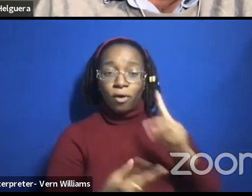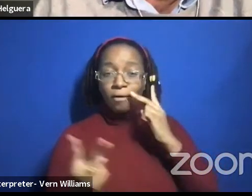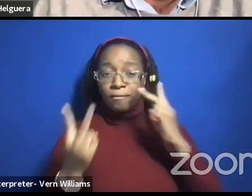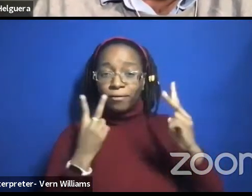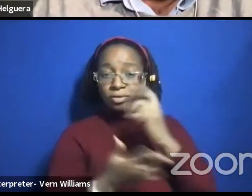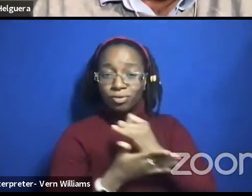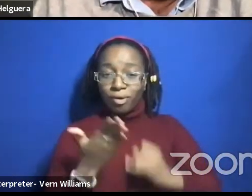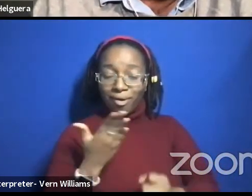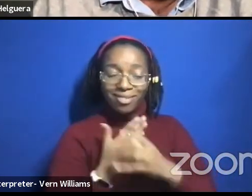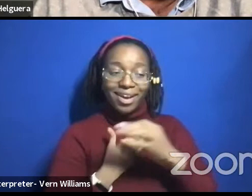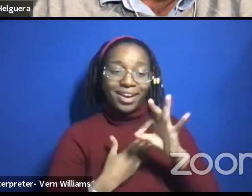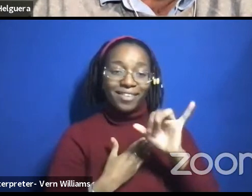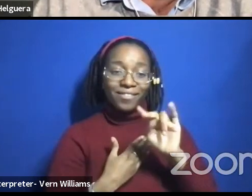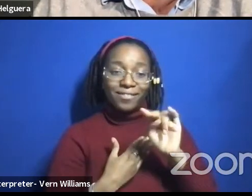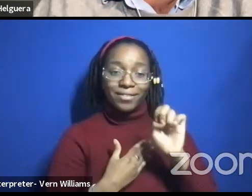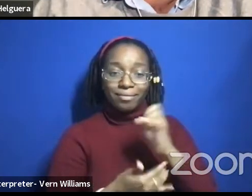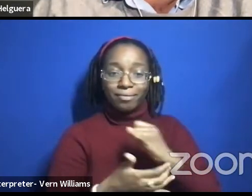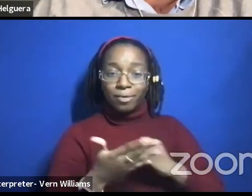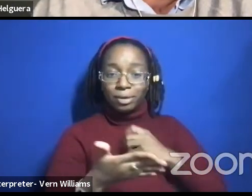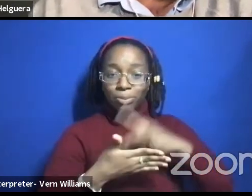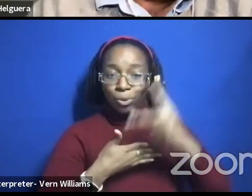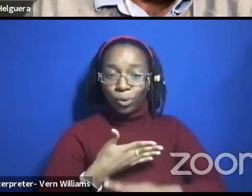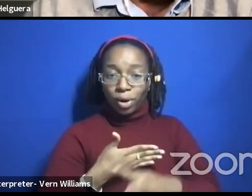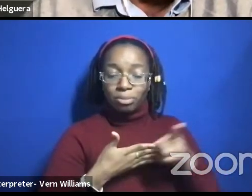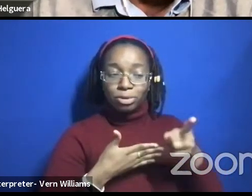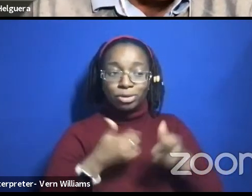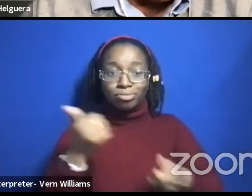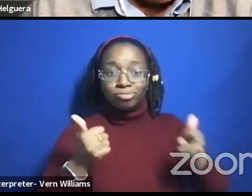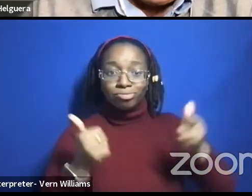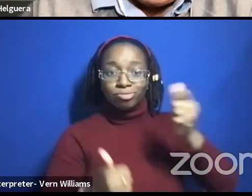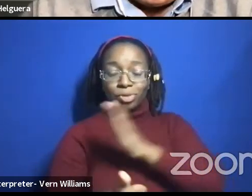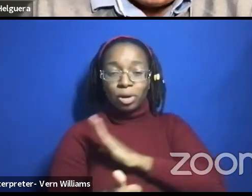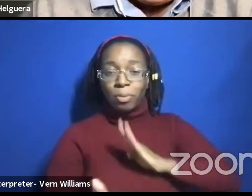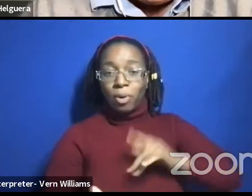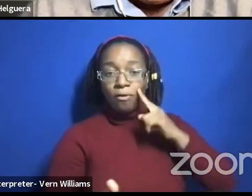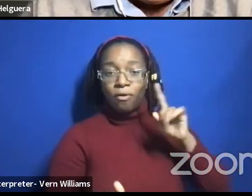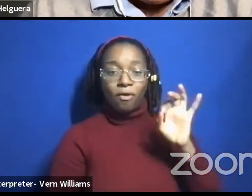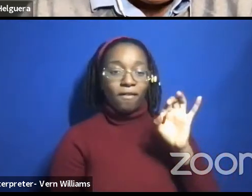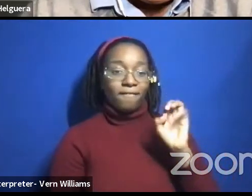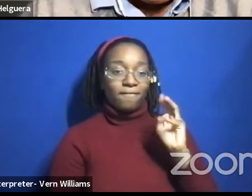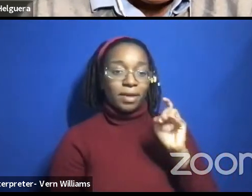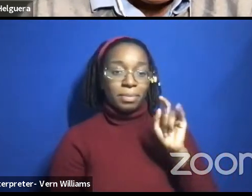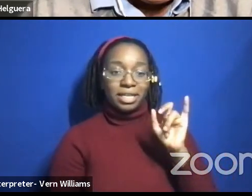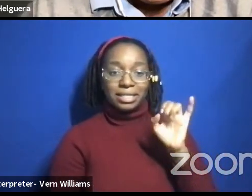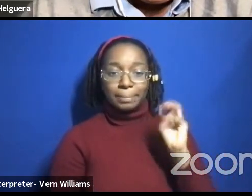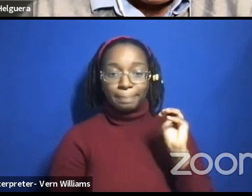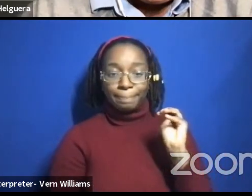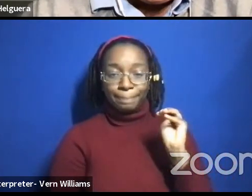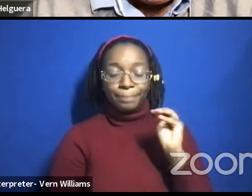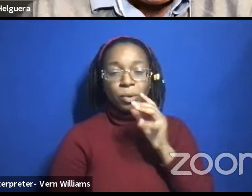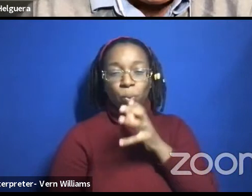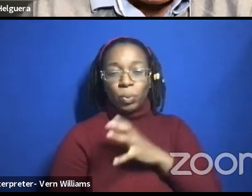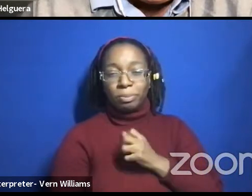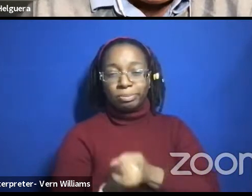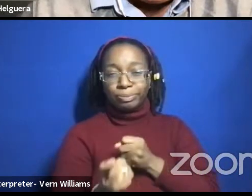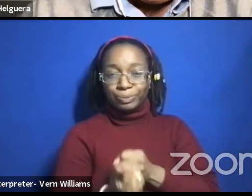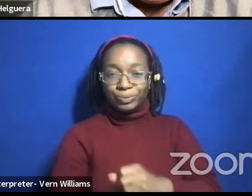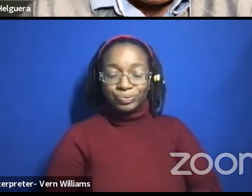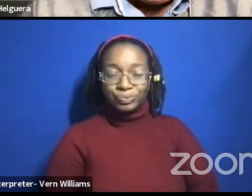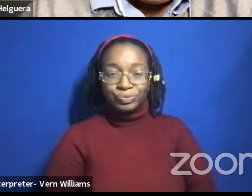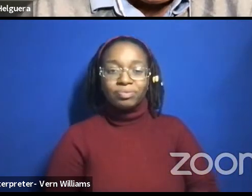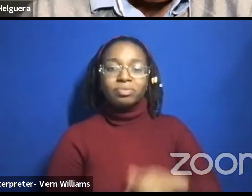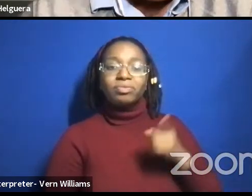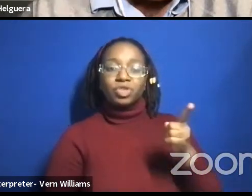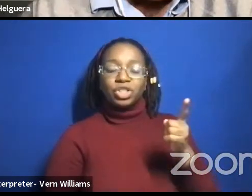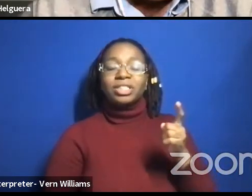Arts program and is the board chair of Art and Feminism. Pablo Helguera is a Creative Capital Awardee whose